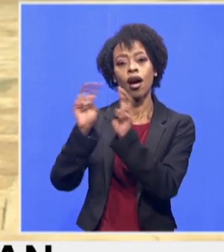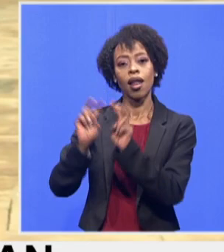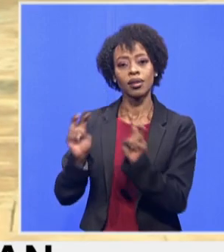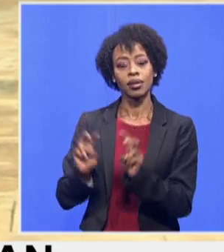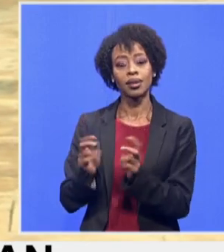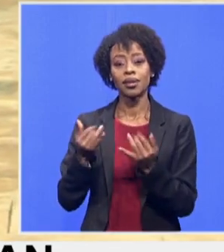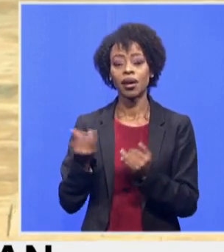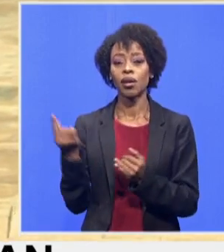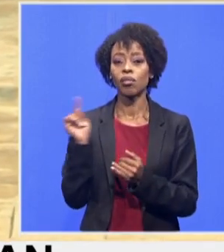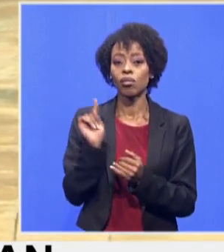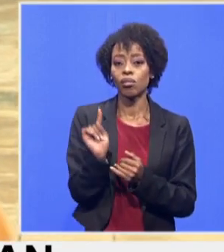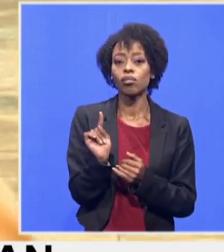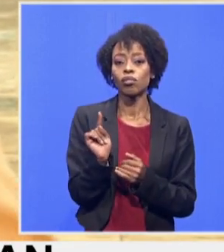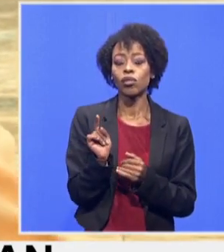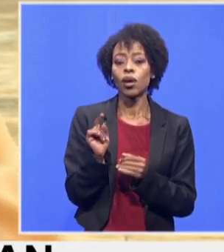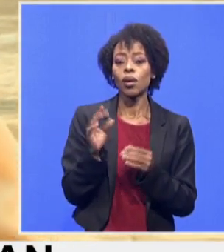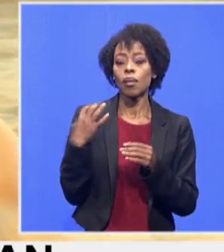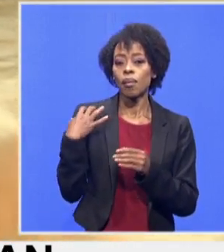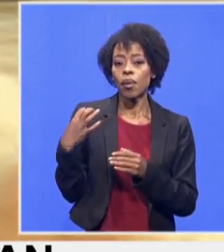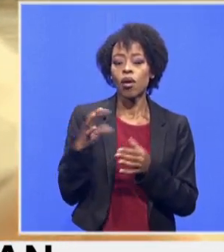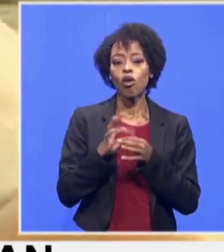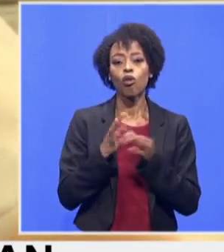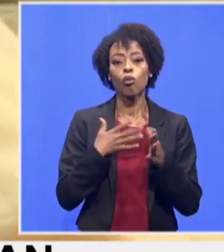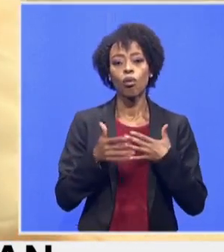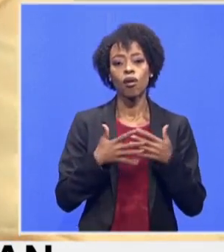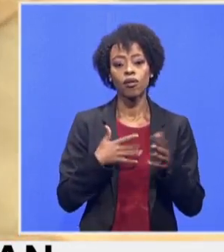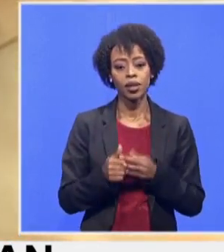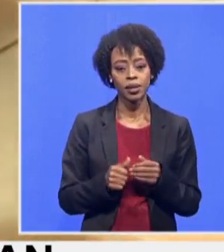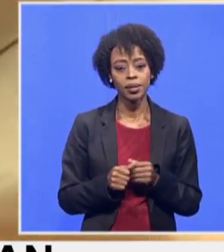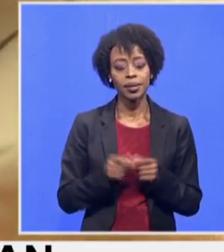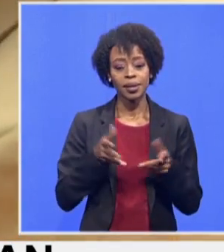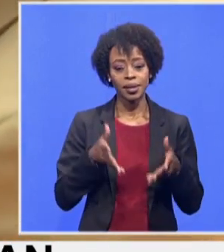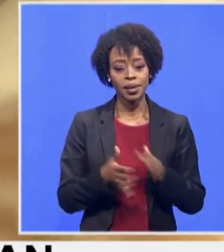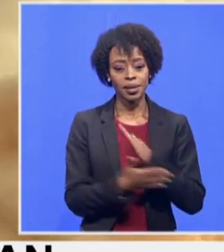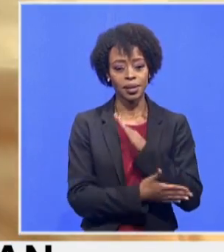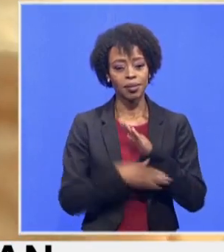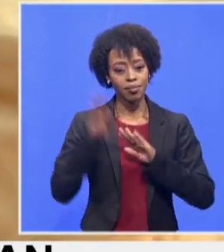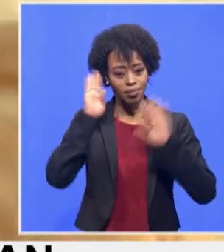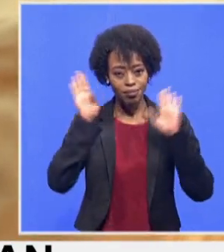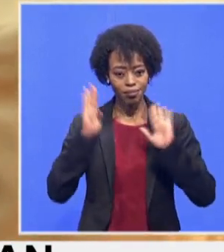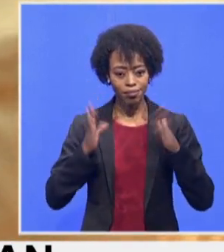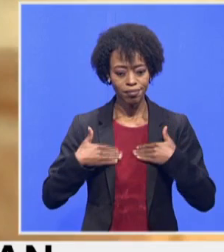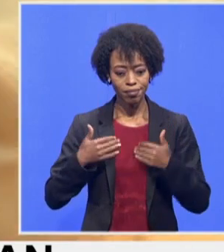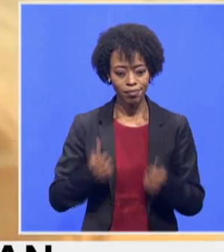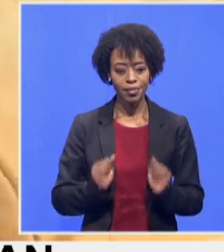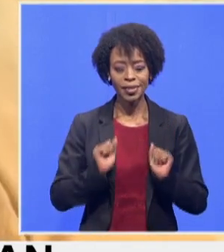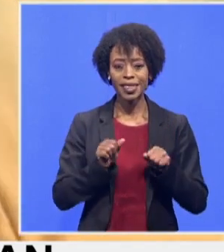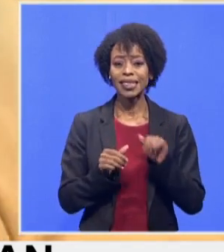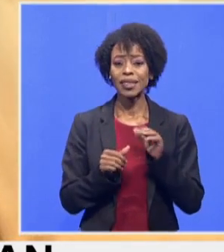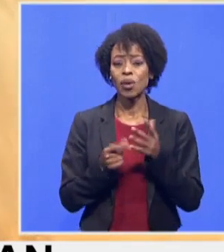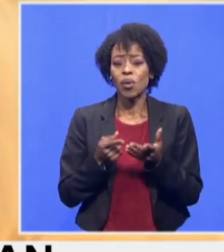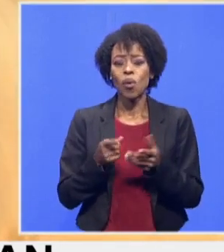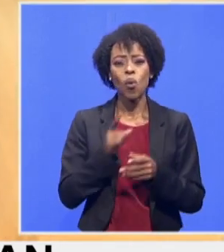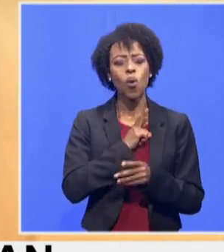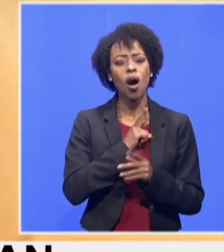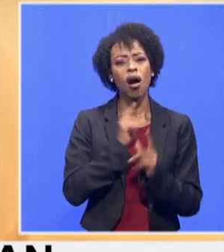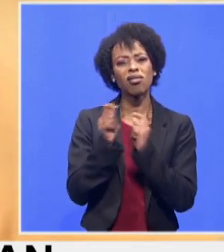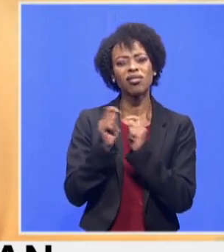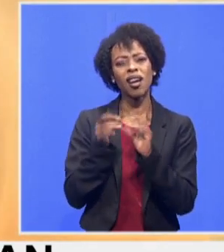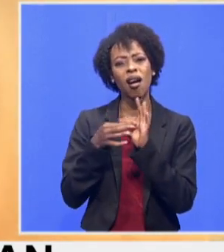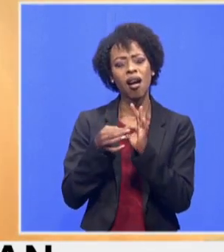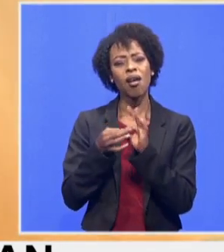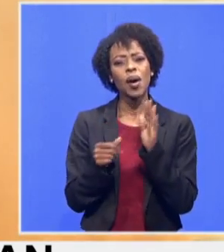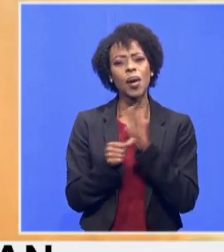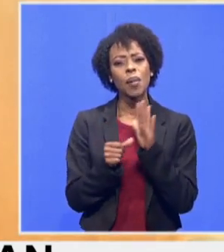bring in Dr. Motsoaledi, the Minister of Home Affairs within the country. Minister Motsoaledi, the importance of the trade relations